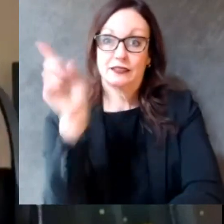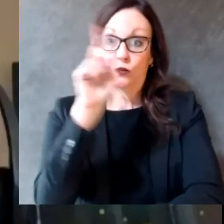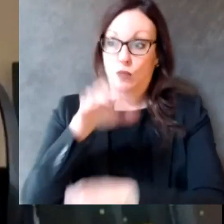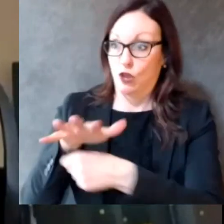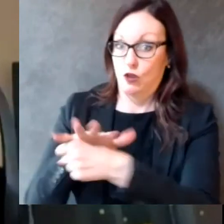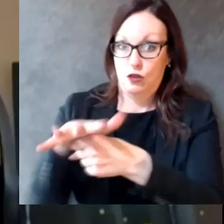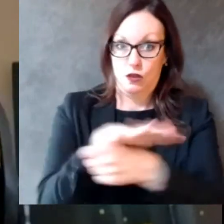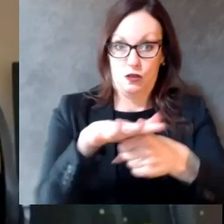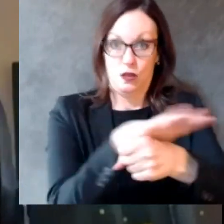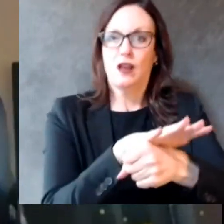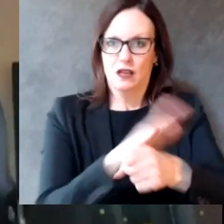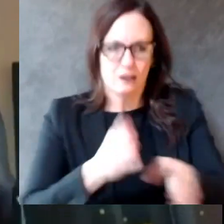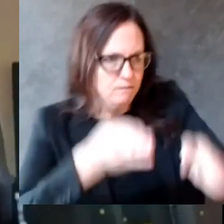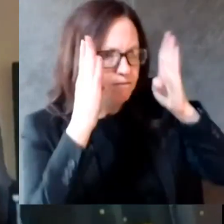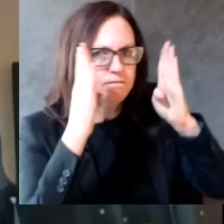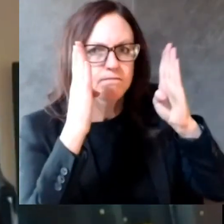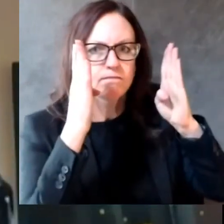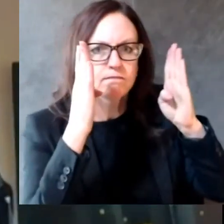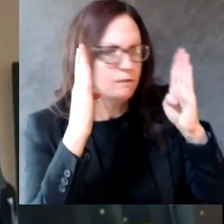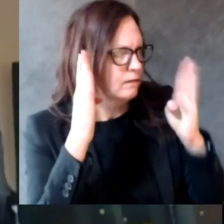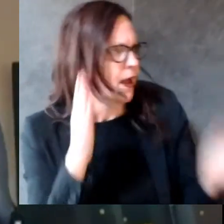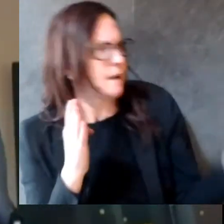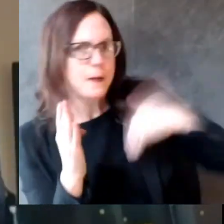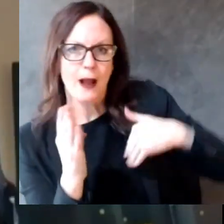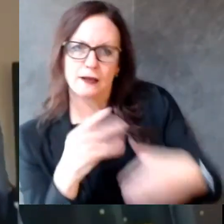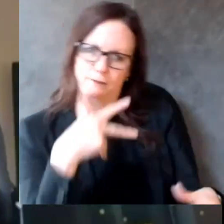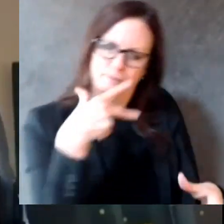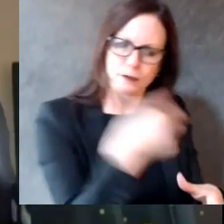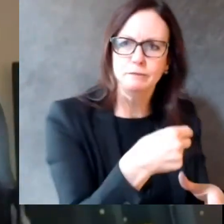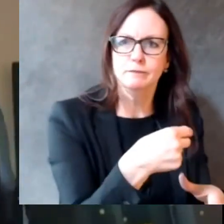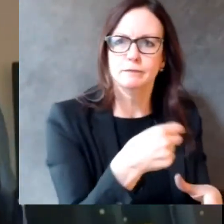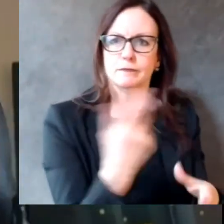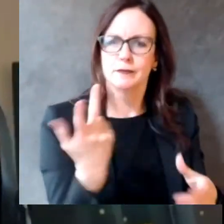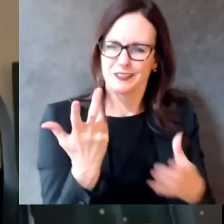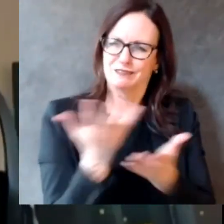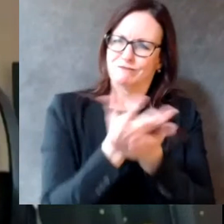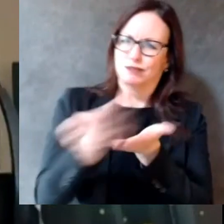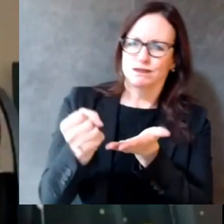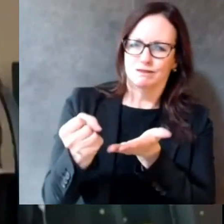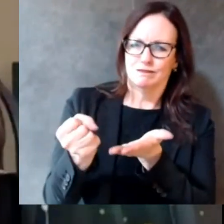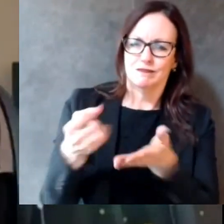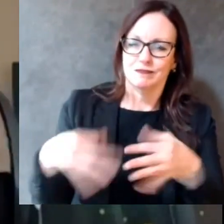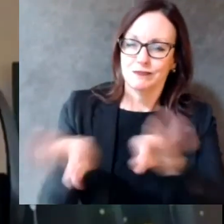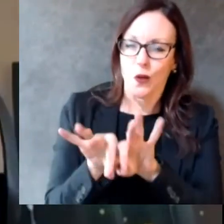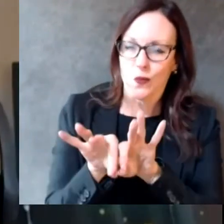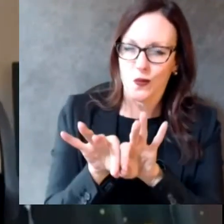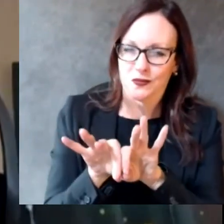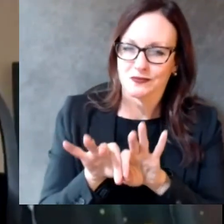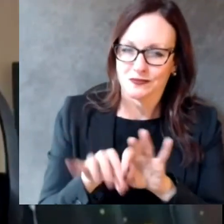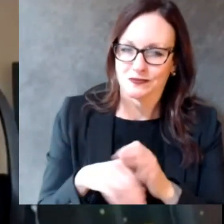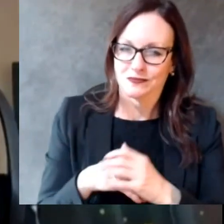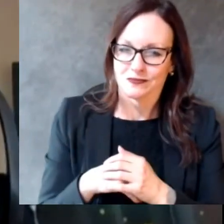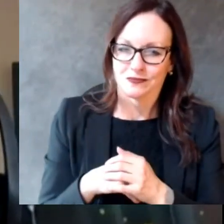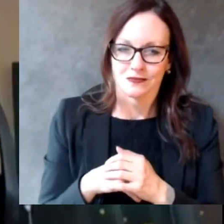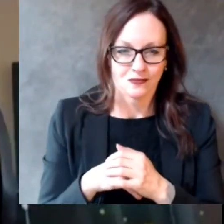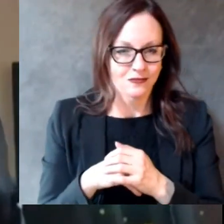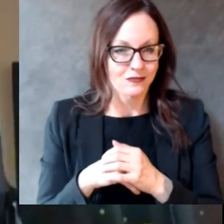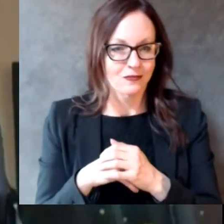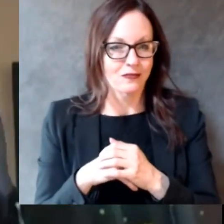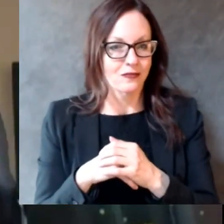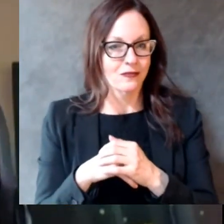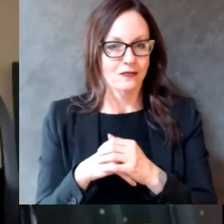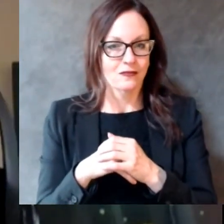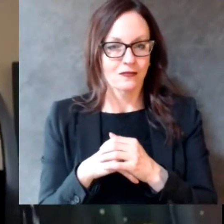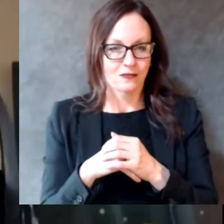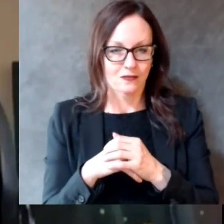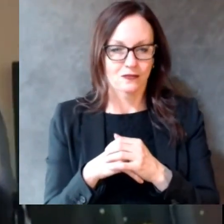could walk out the front door and say, does anybody want a COVID vaccine? And you'd have 30 people raise their hands and want to get a vaccine.